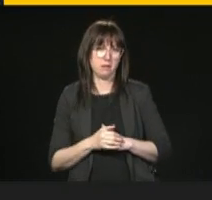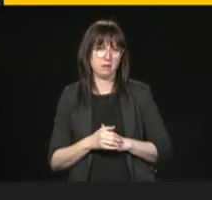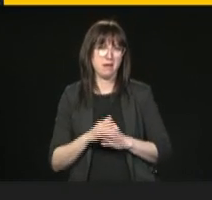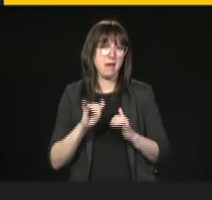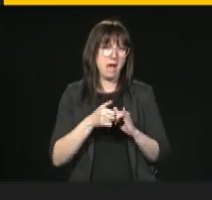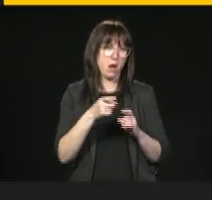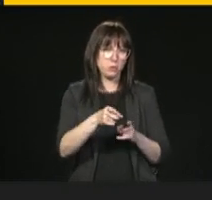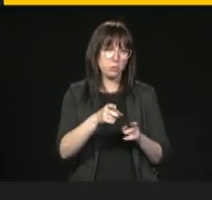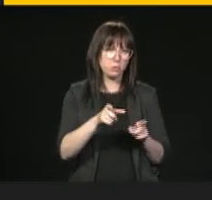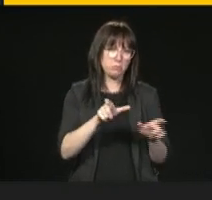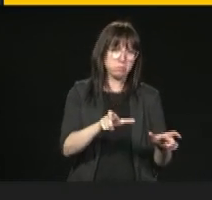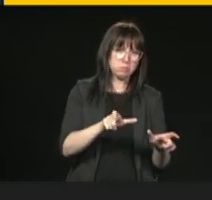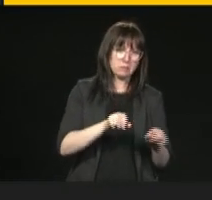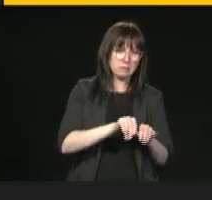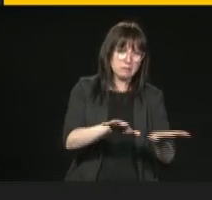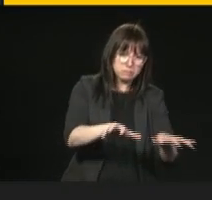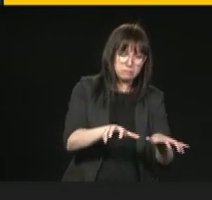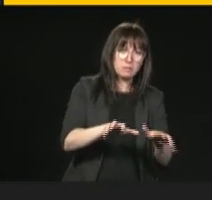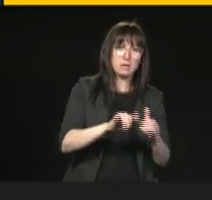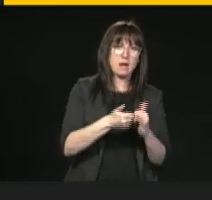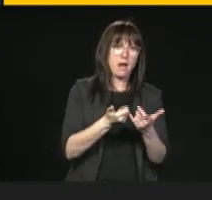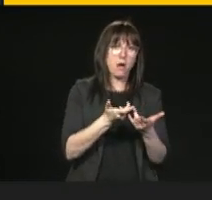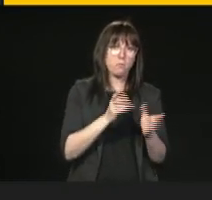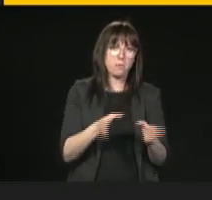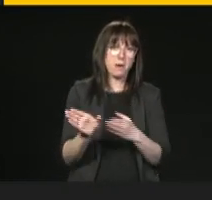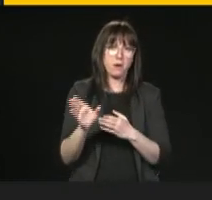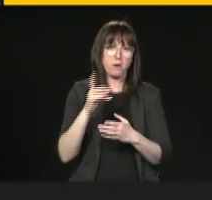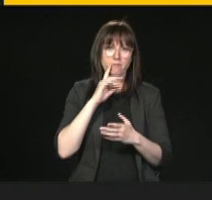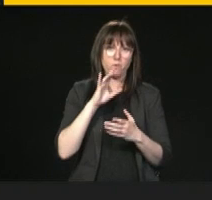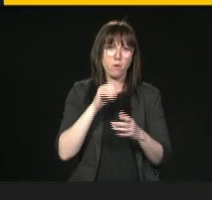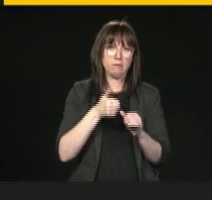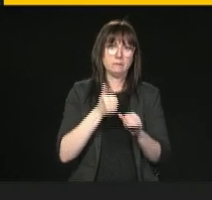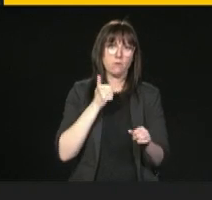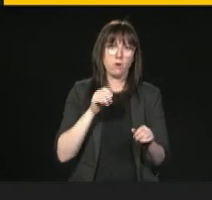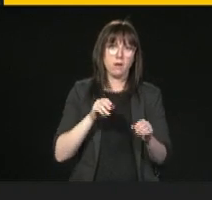assuming? So we always prepare for the worst, but